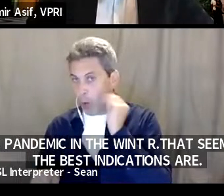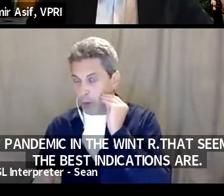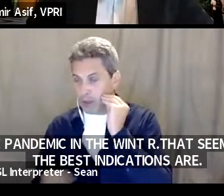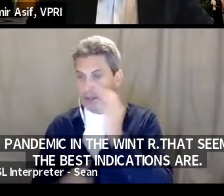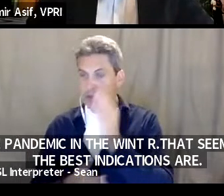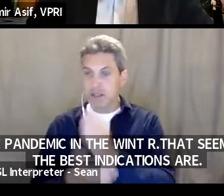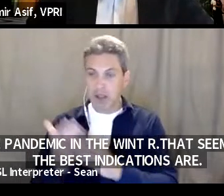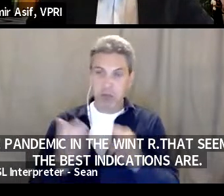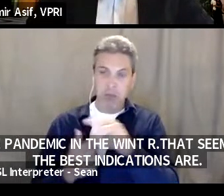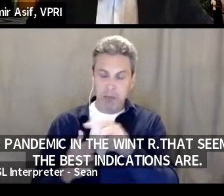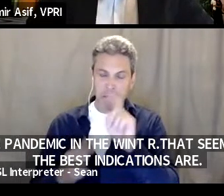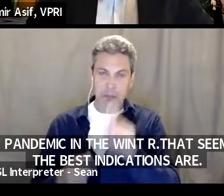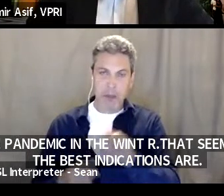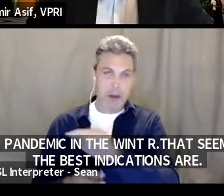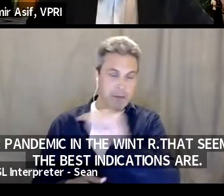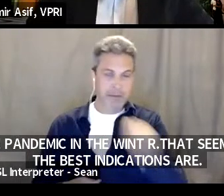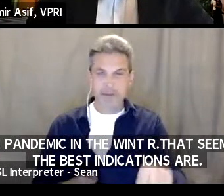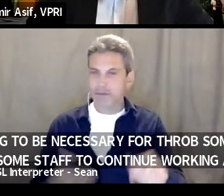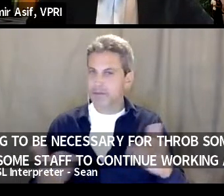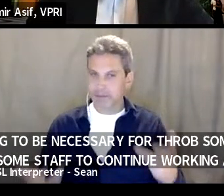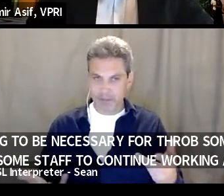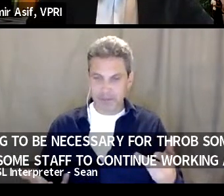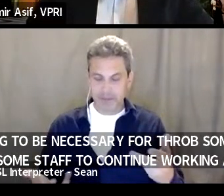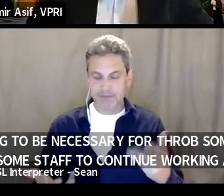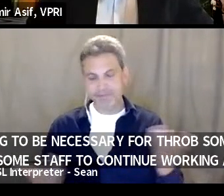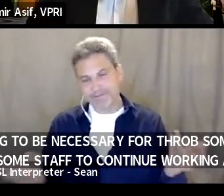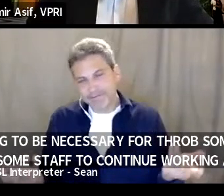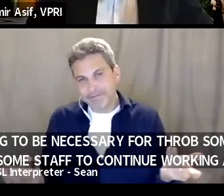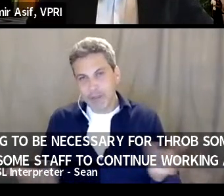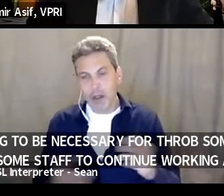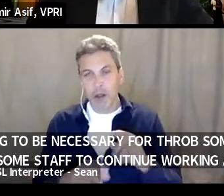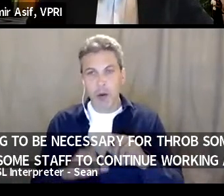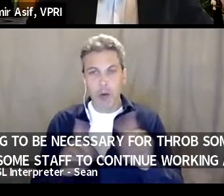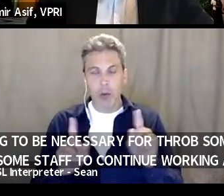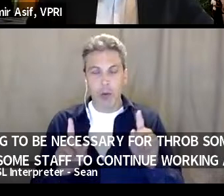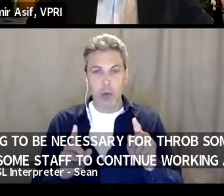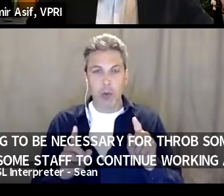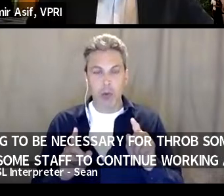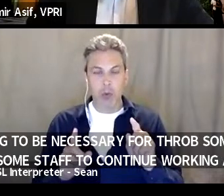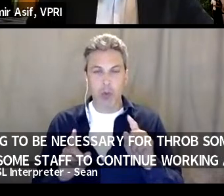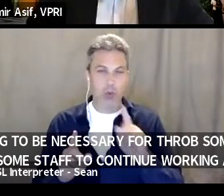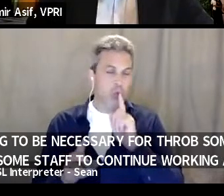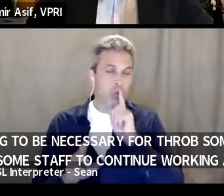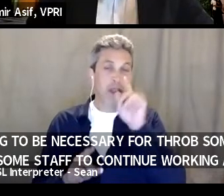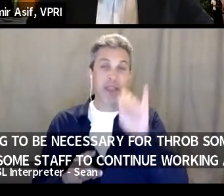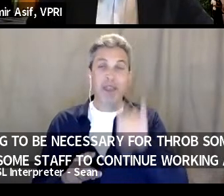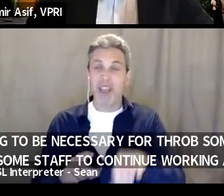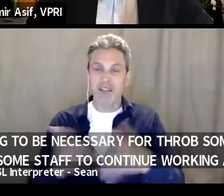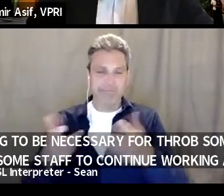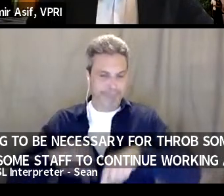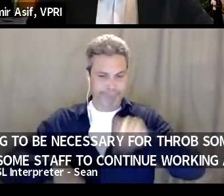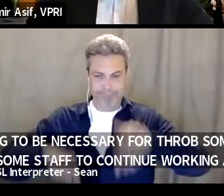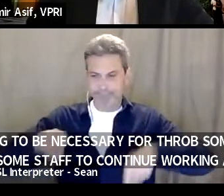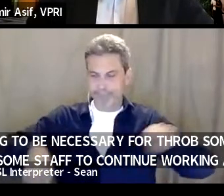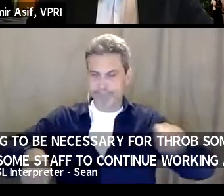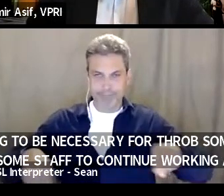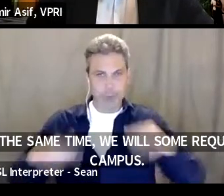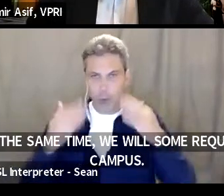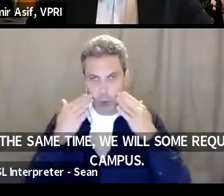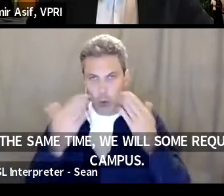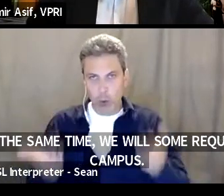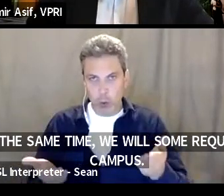same time, we will have some required staff on campus. So there will be a mix of things happening. I want to